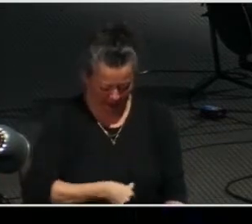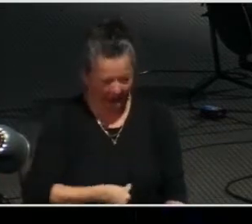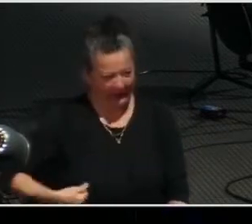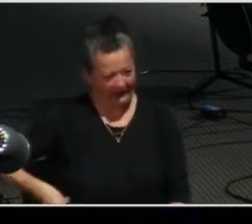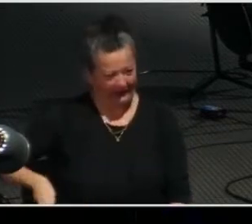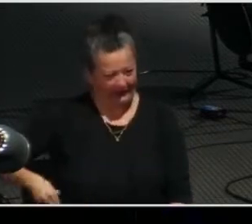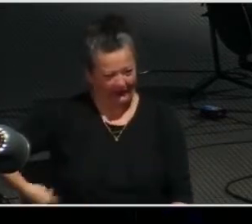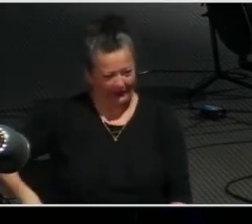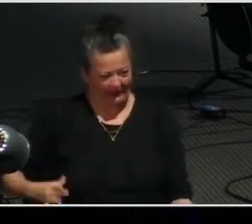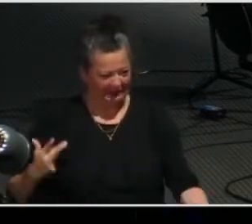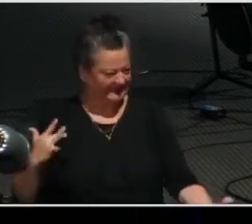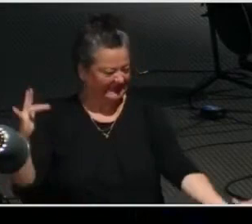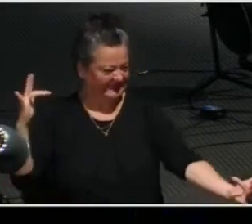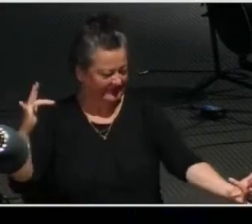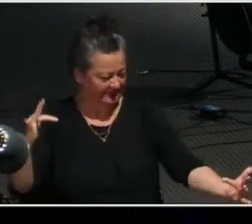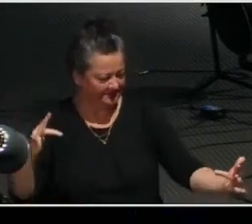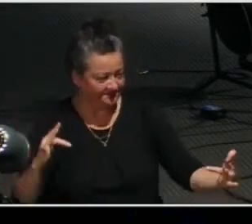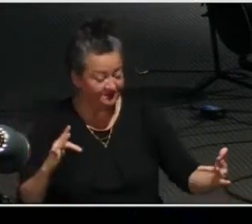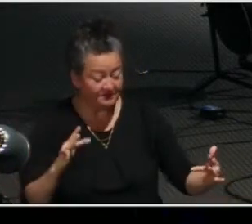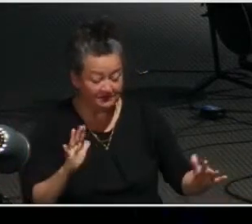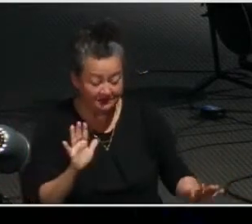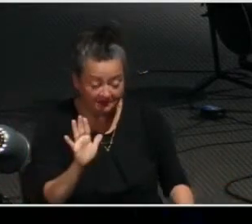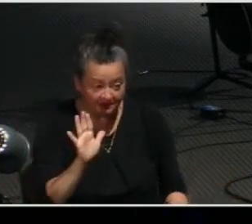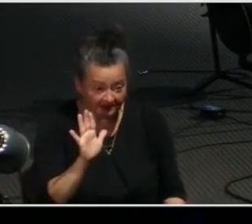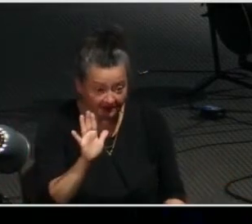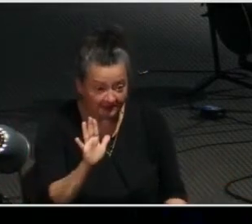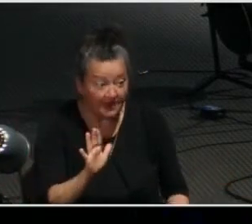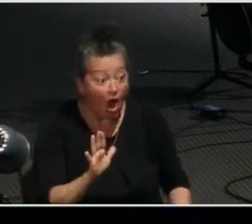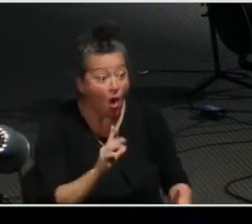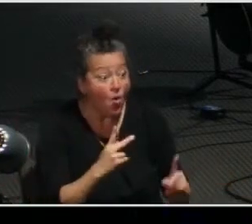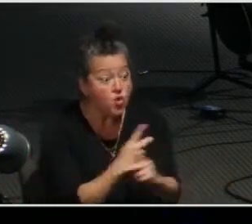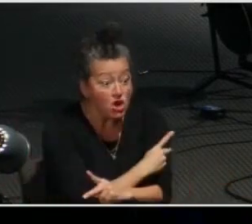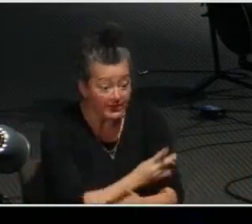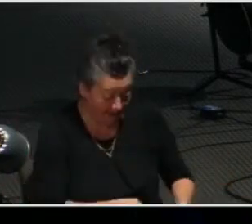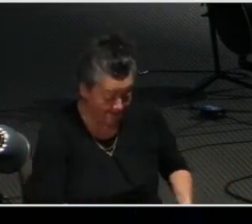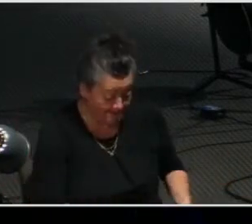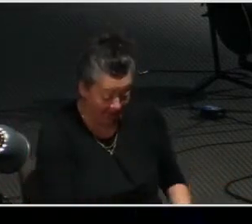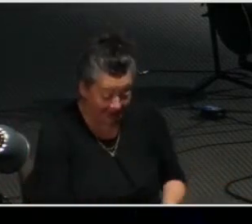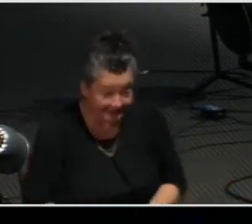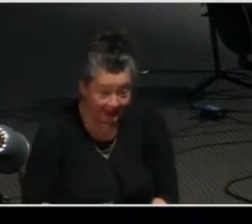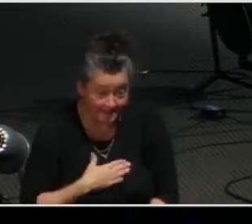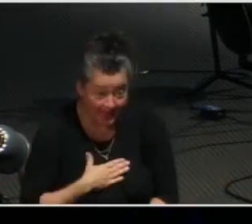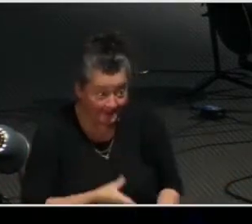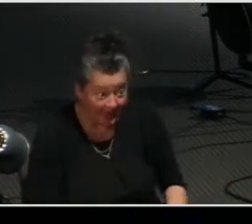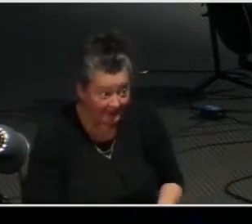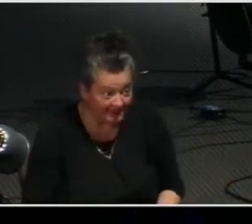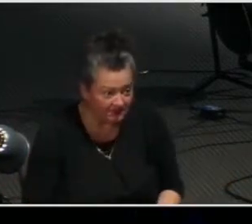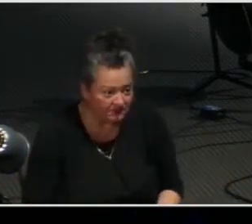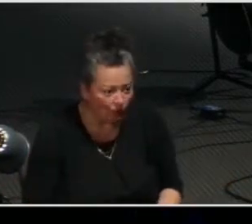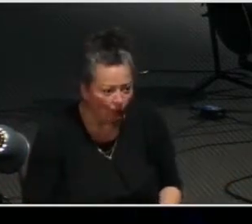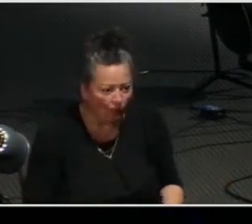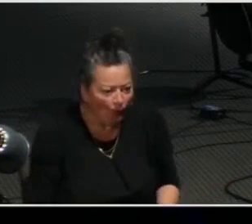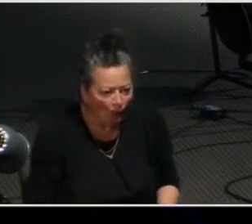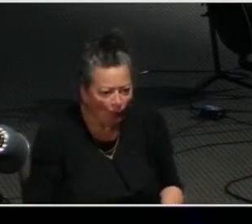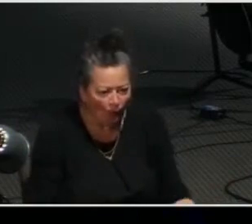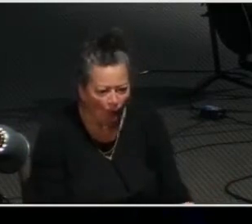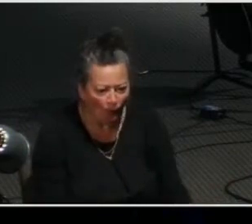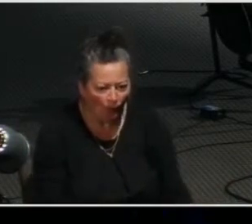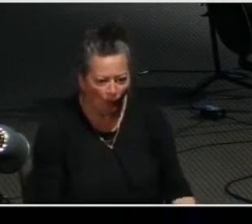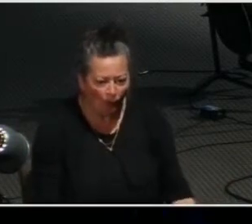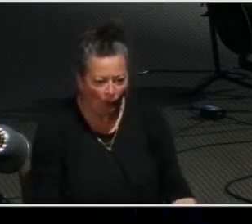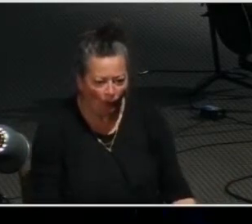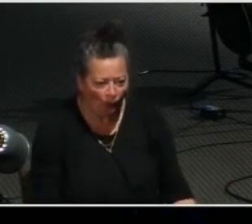that, the pants that were assigned to me were way too high, like I had flood pants. So imagine